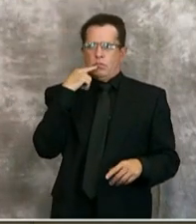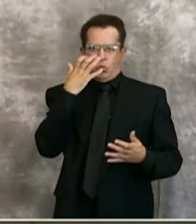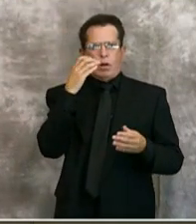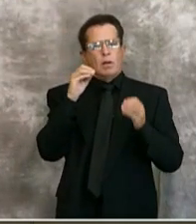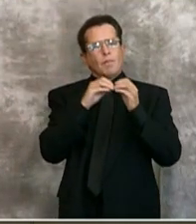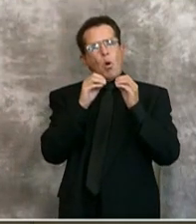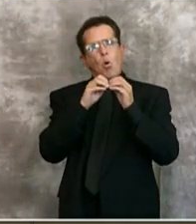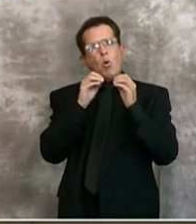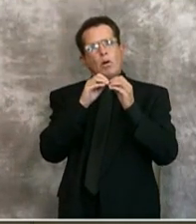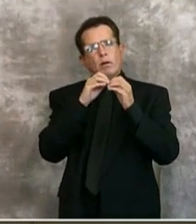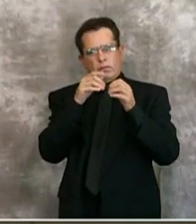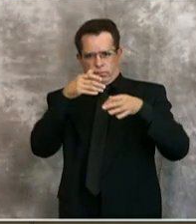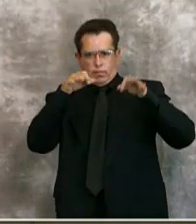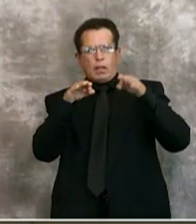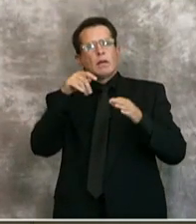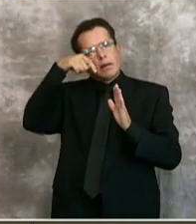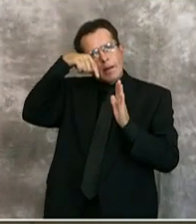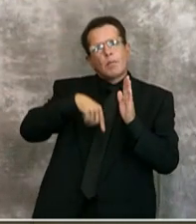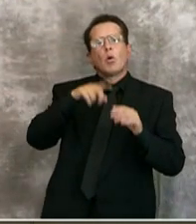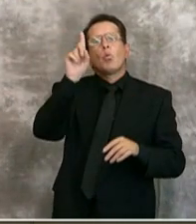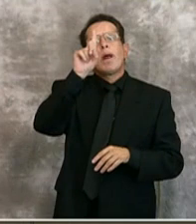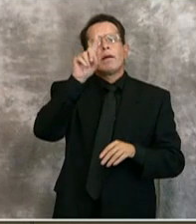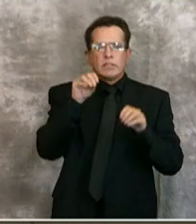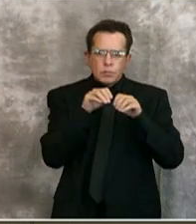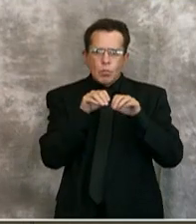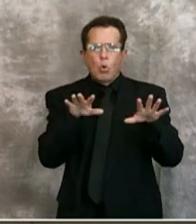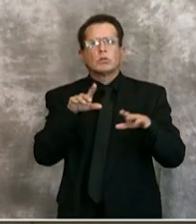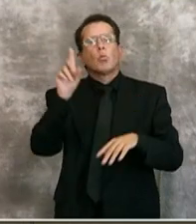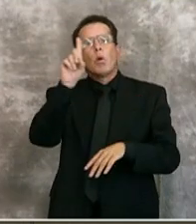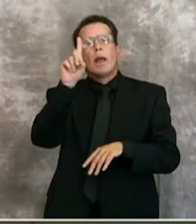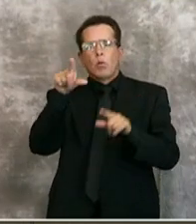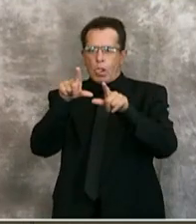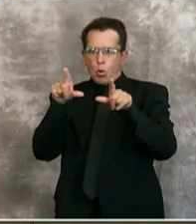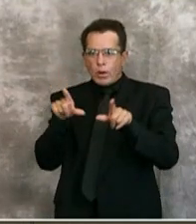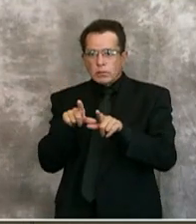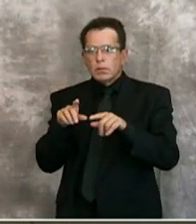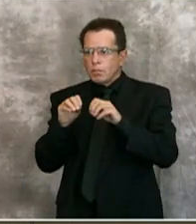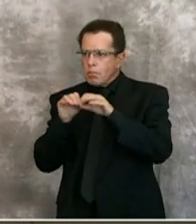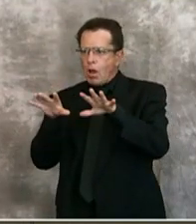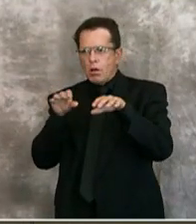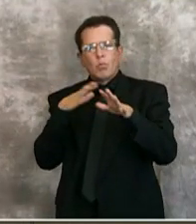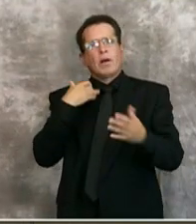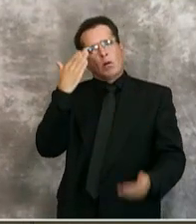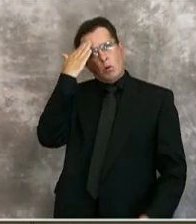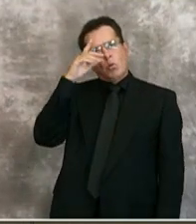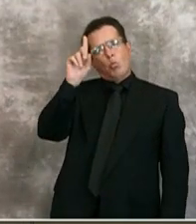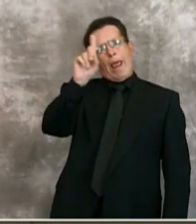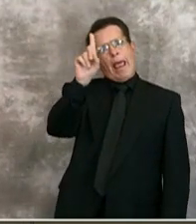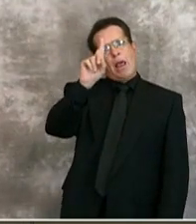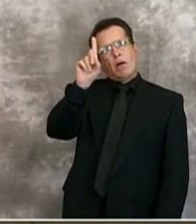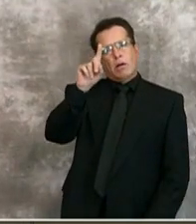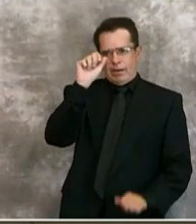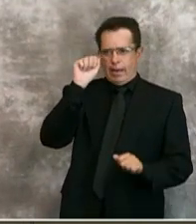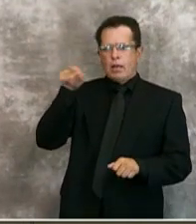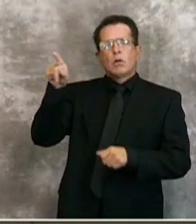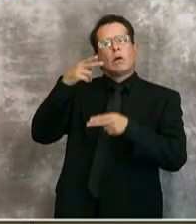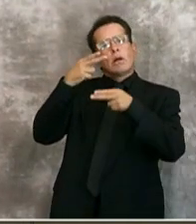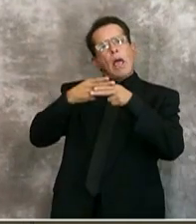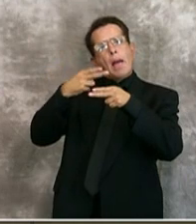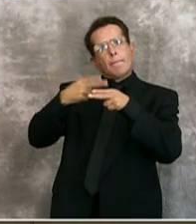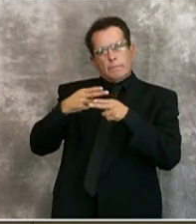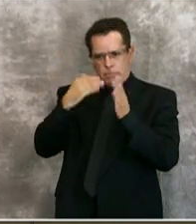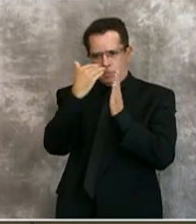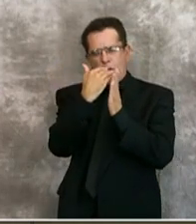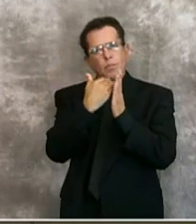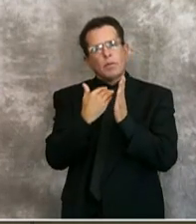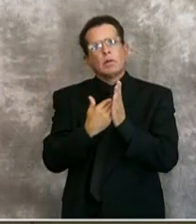on exposures in different locations. Is there any way that the county could start publishing something regularly that just gives us a list of how many people